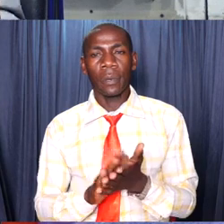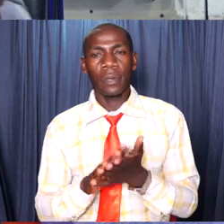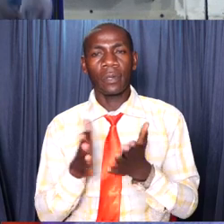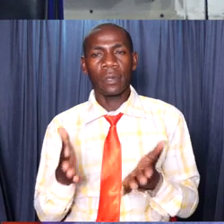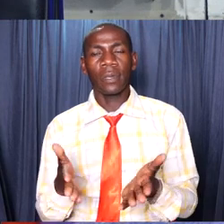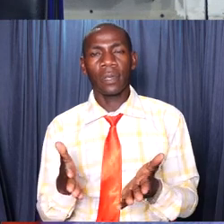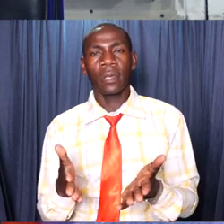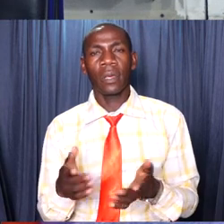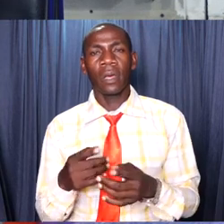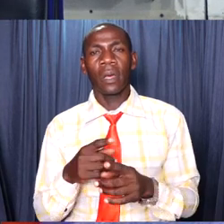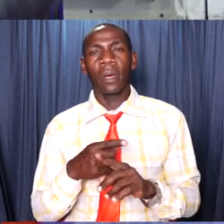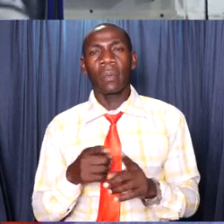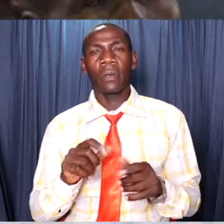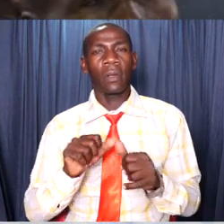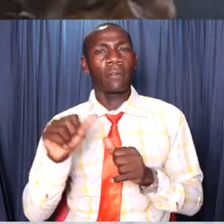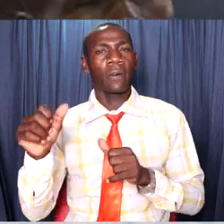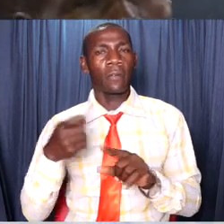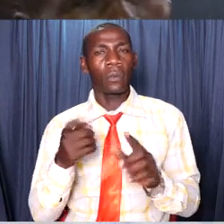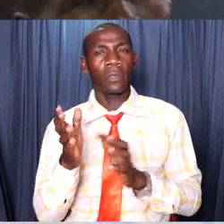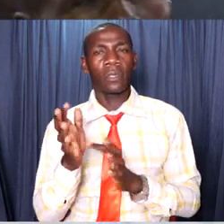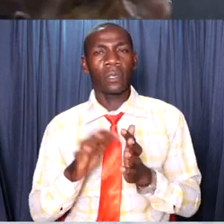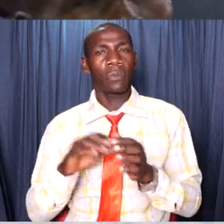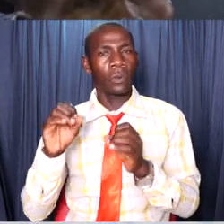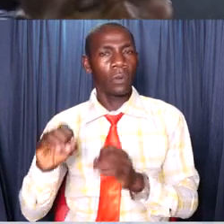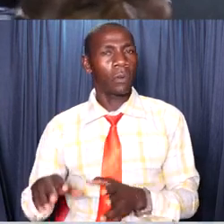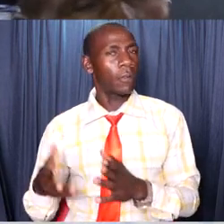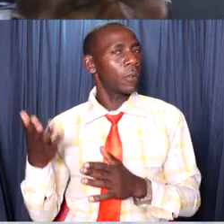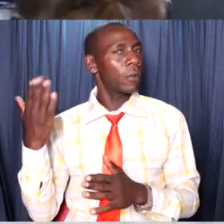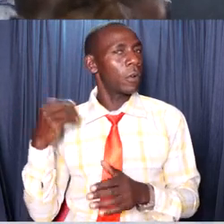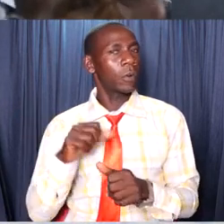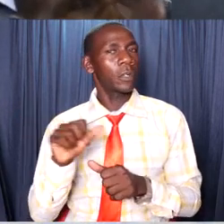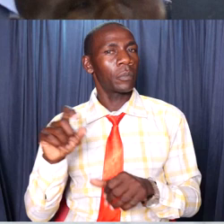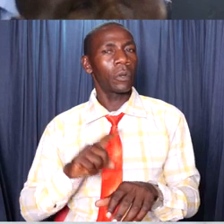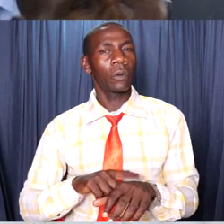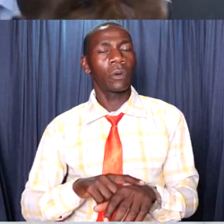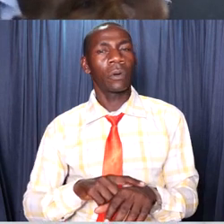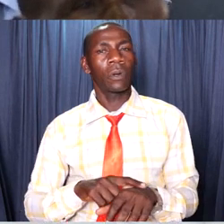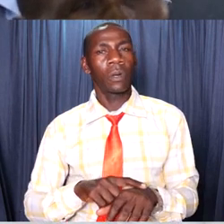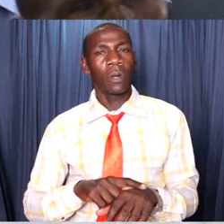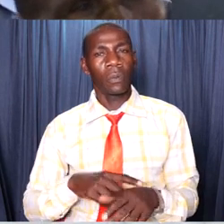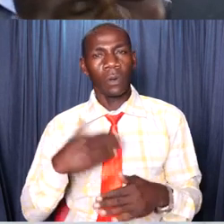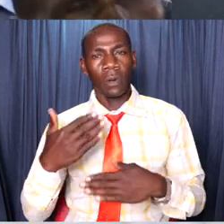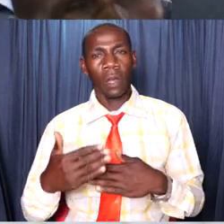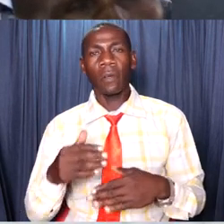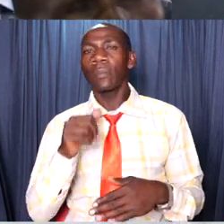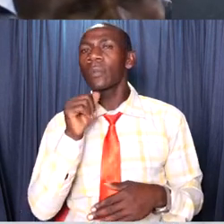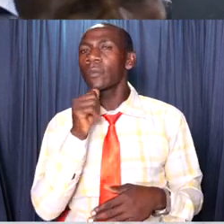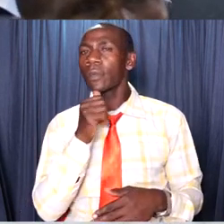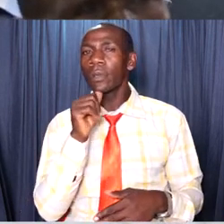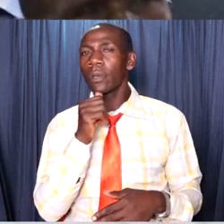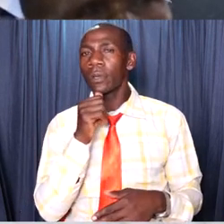be here clapping, but you are very far from the Savior. You forsook him long time ago matatizo, because you go